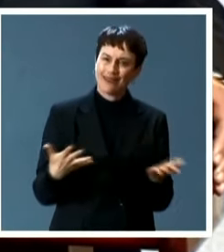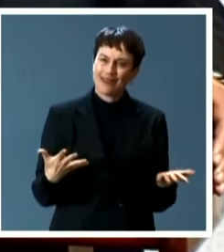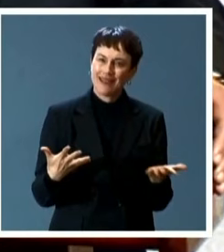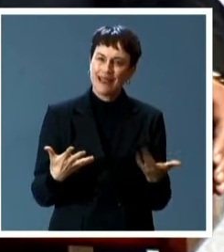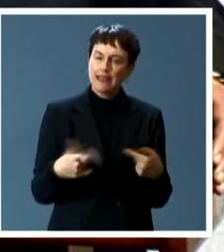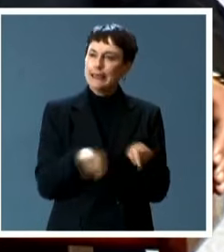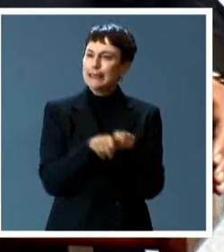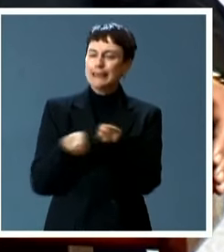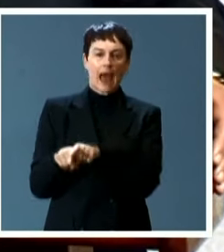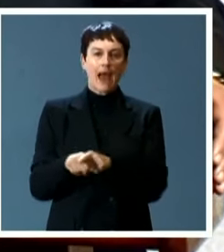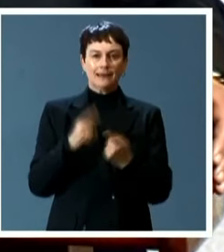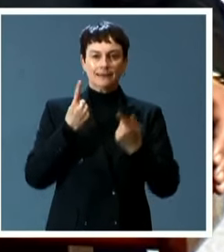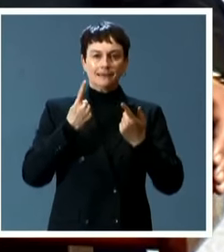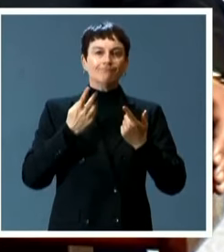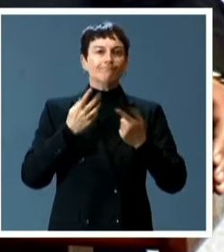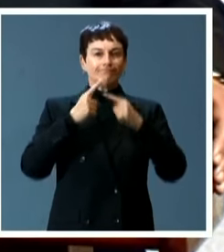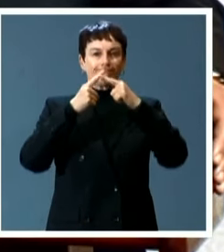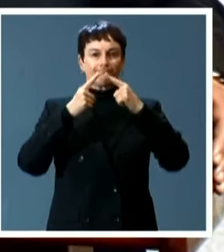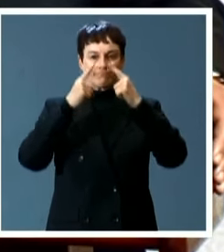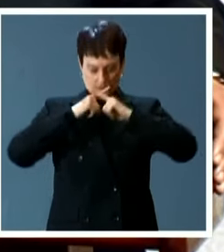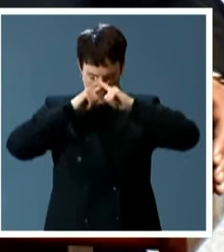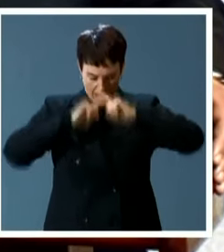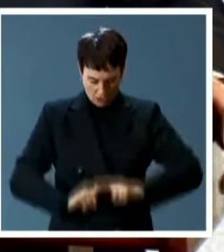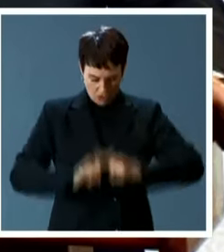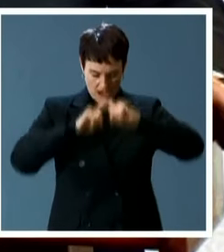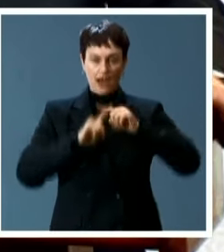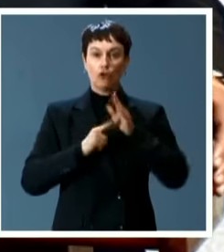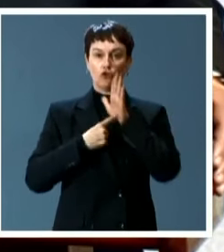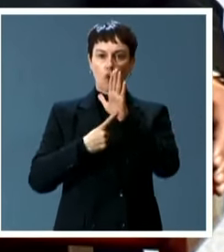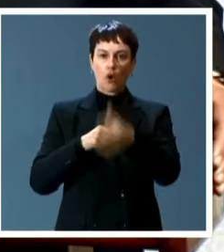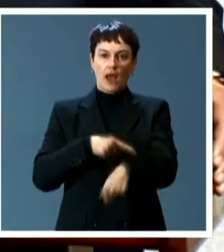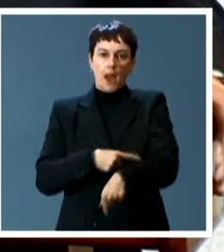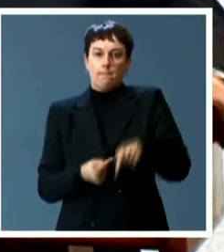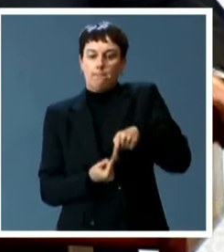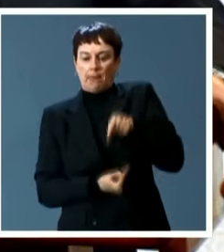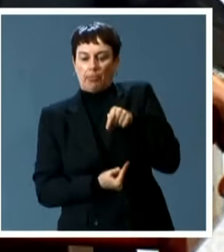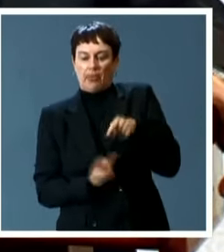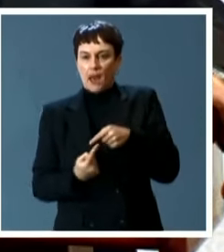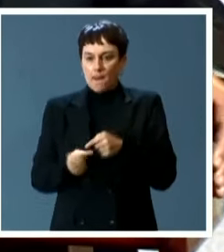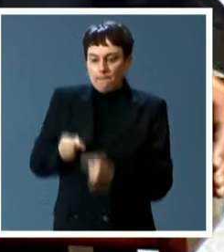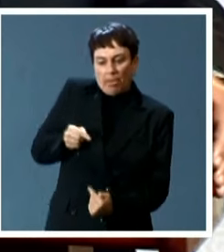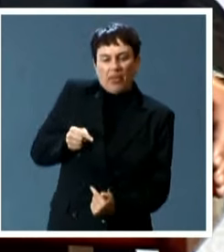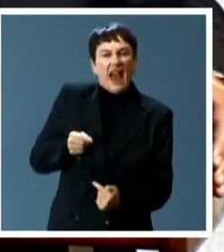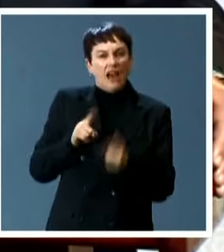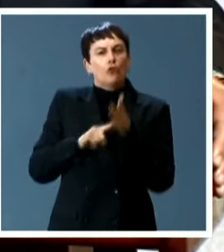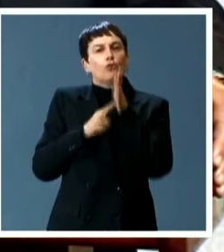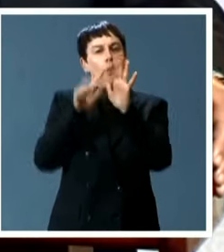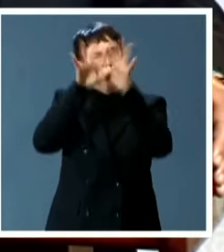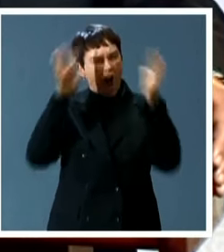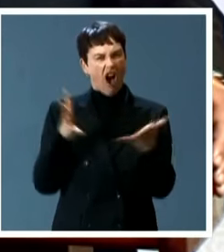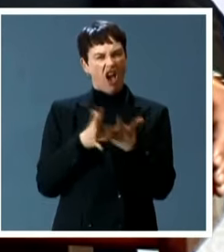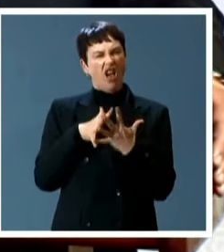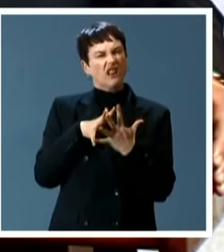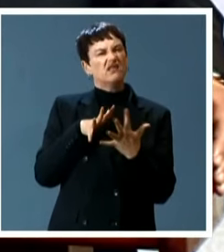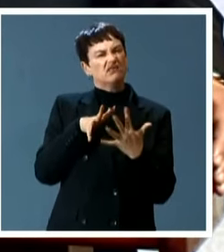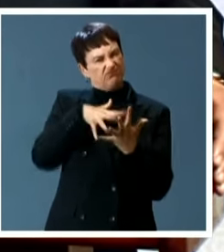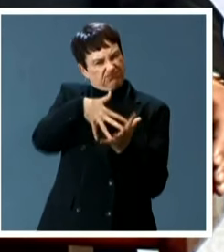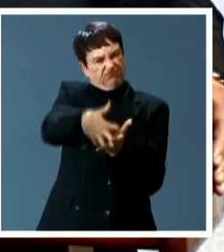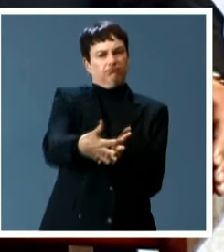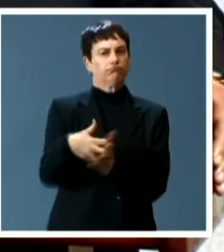health systems, gaps in social protection, structural inequalities, environmental degradation, the climate